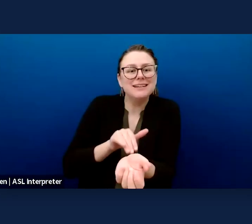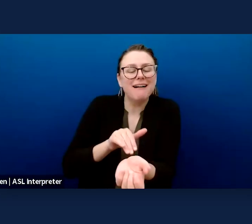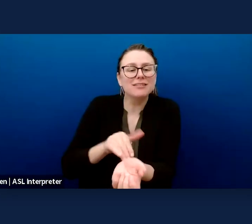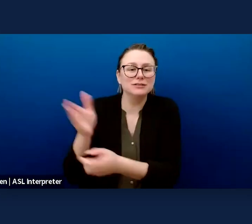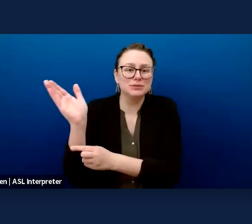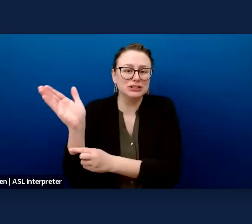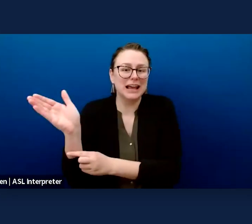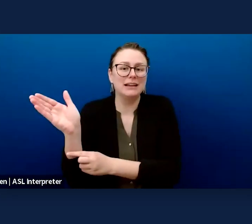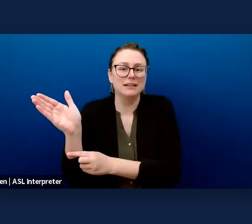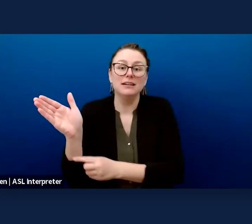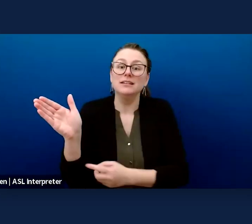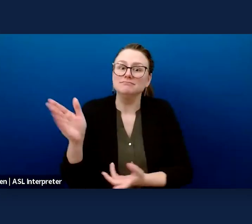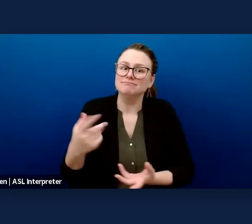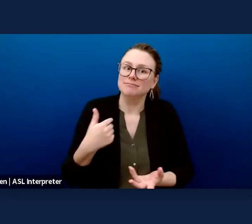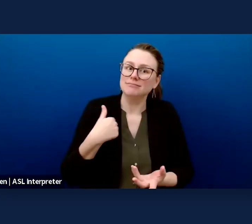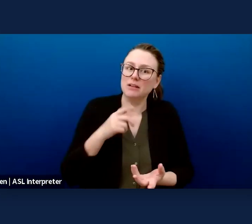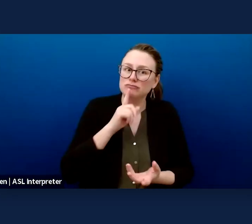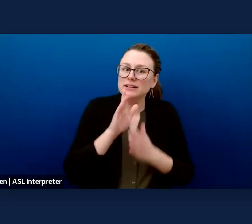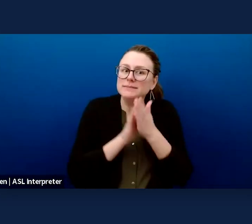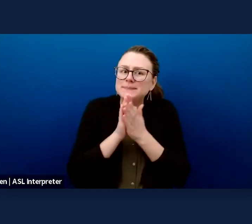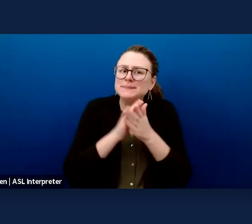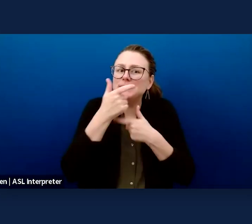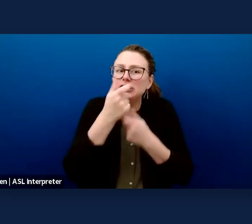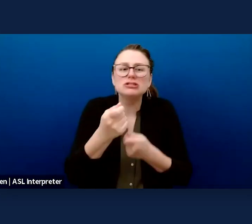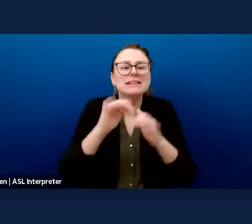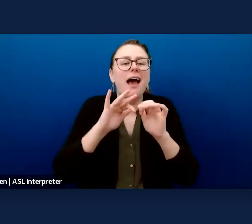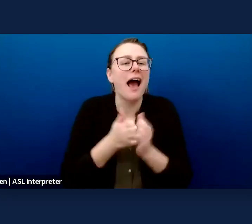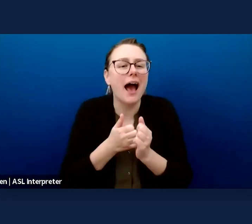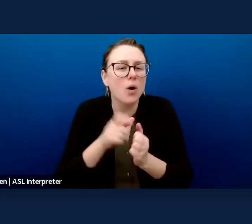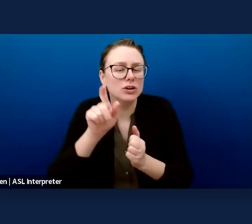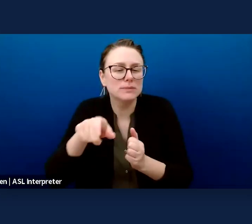going to be very much interested in how we're supposed to think about this,